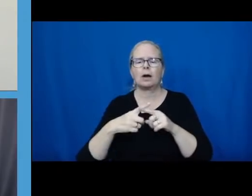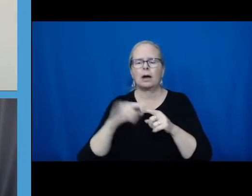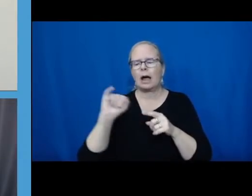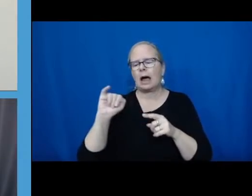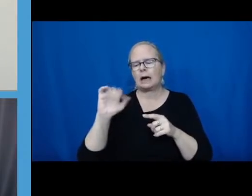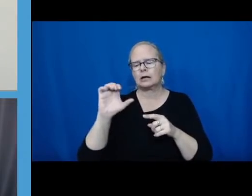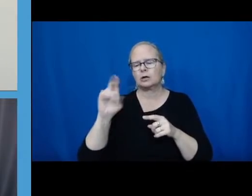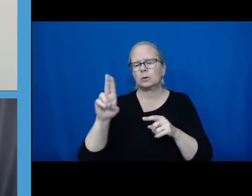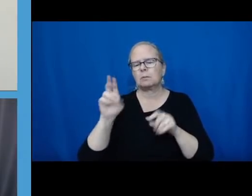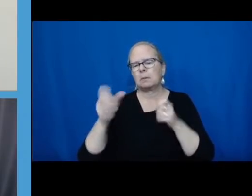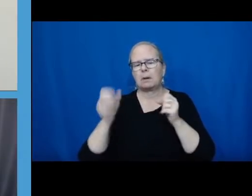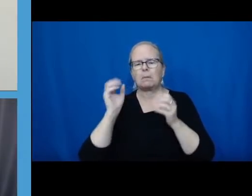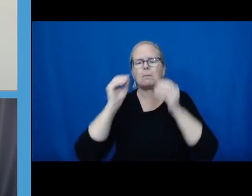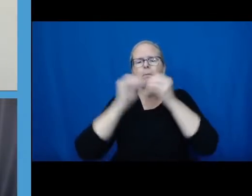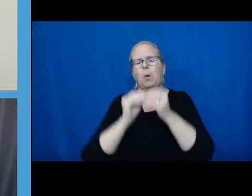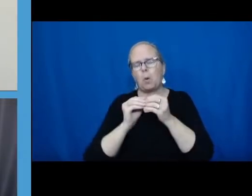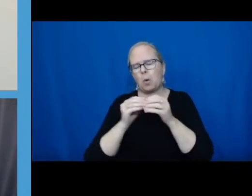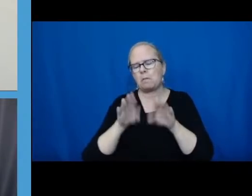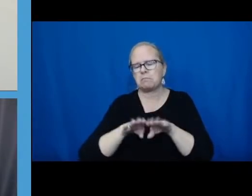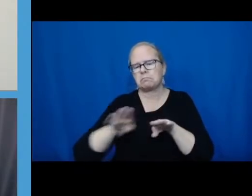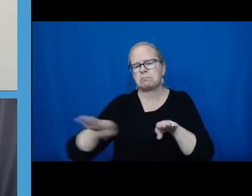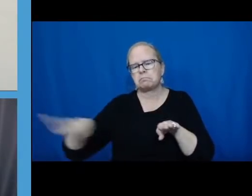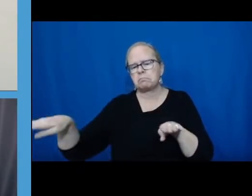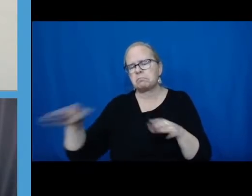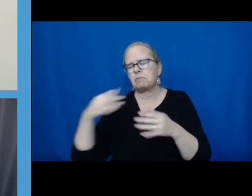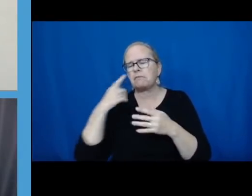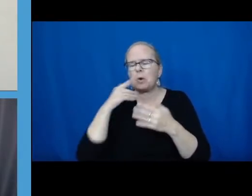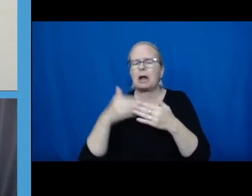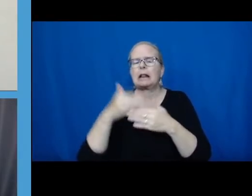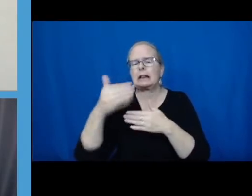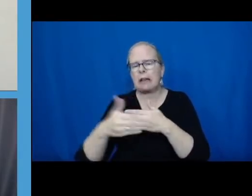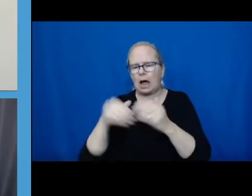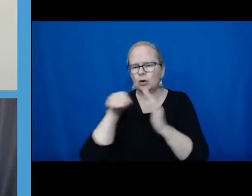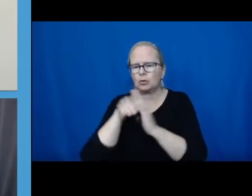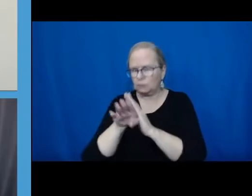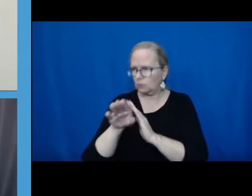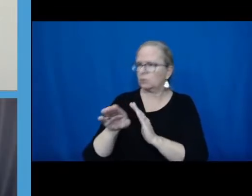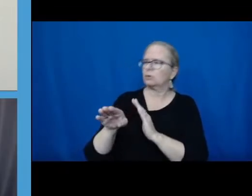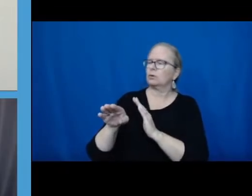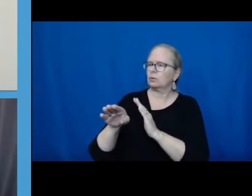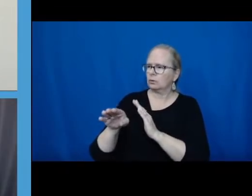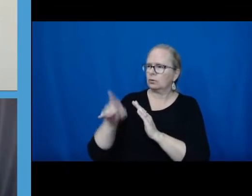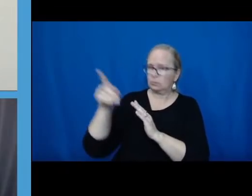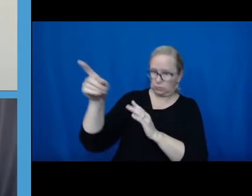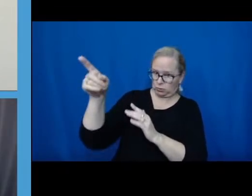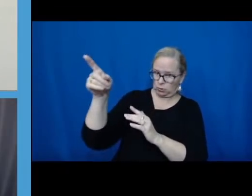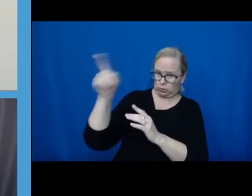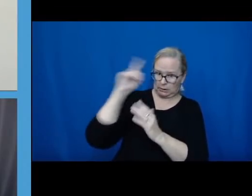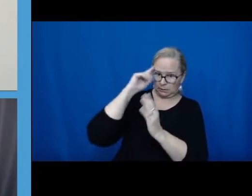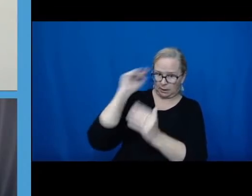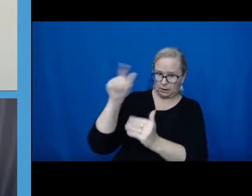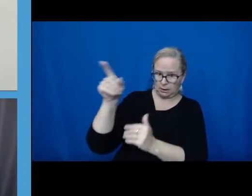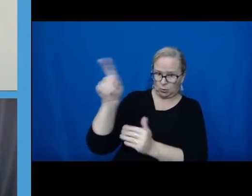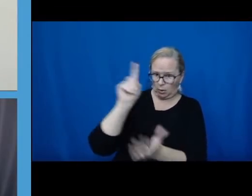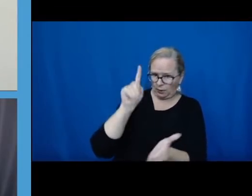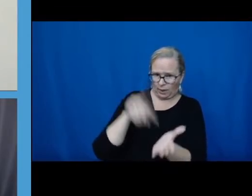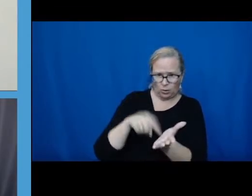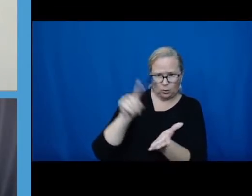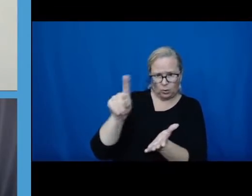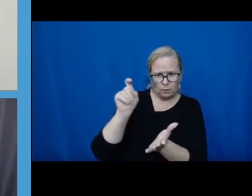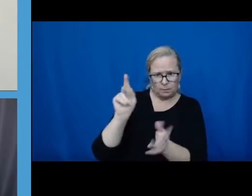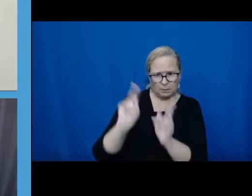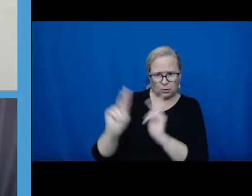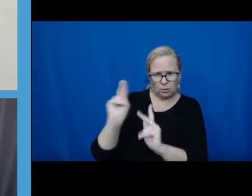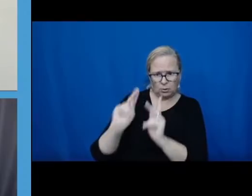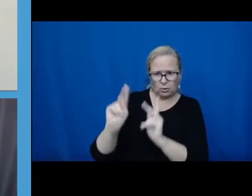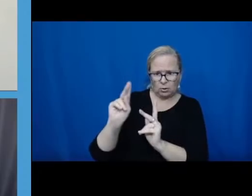where there are almost 1,100 of our citizens in the hospital and where we are losing an Albertan an hour,